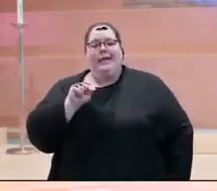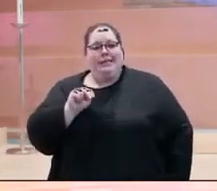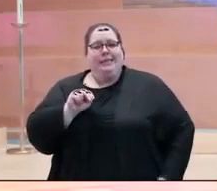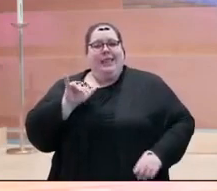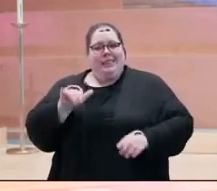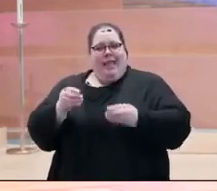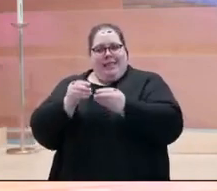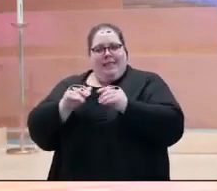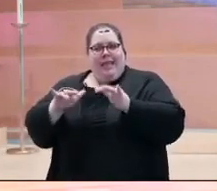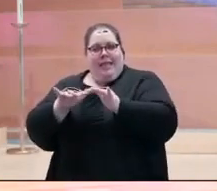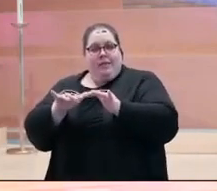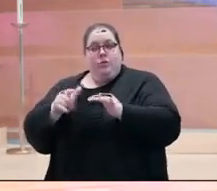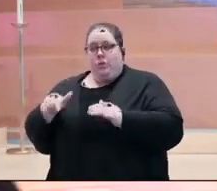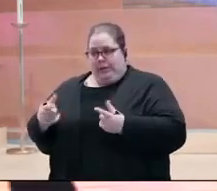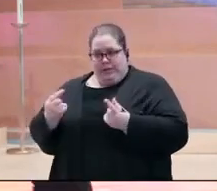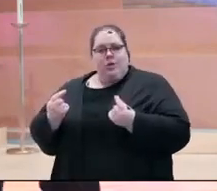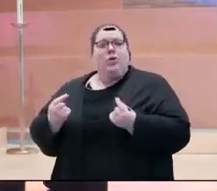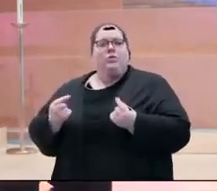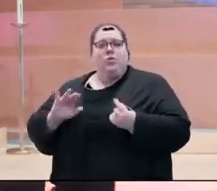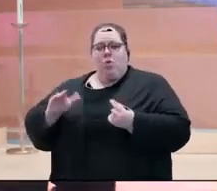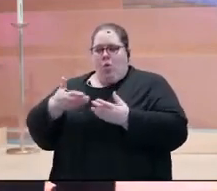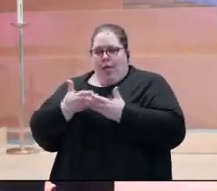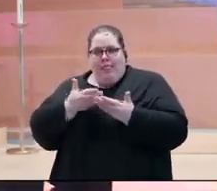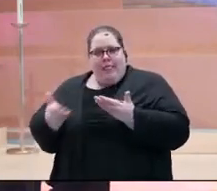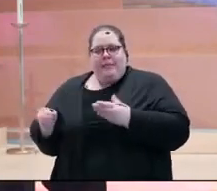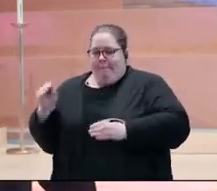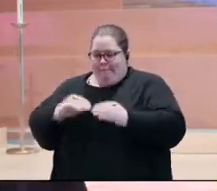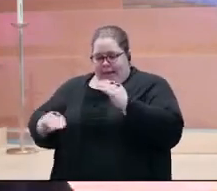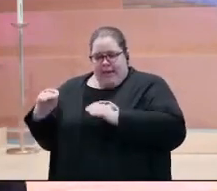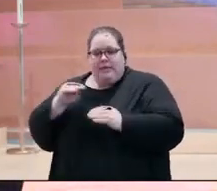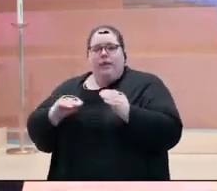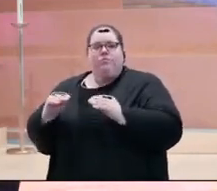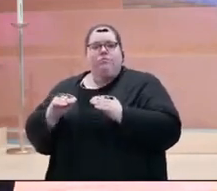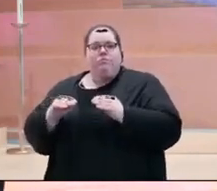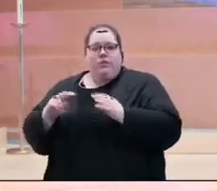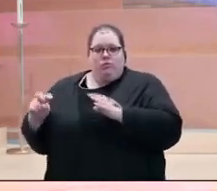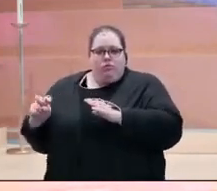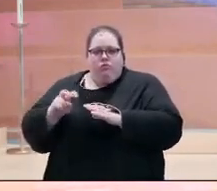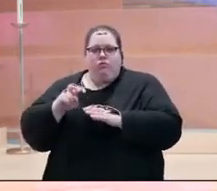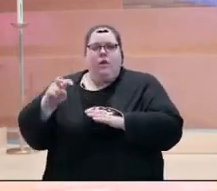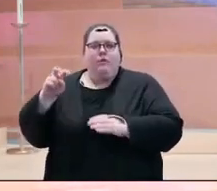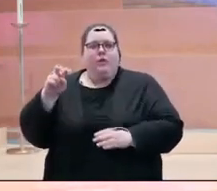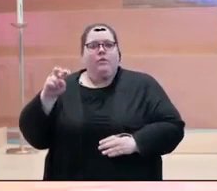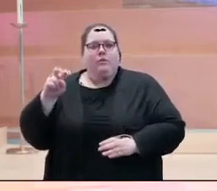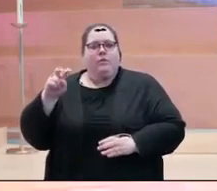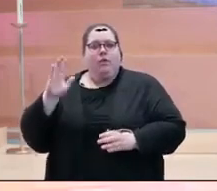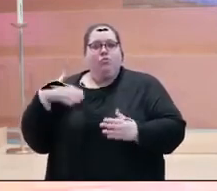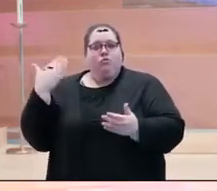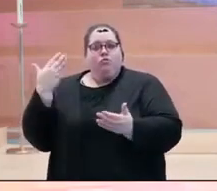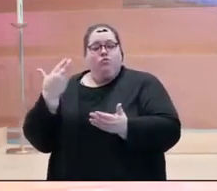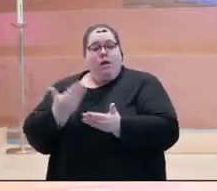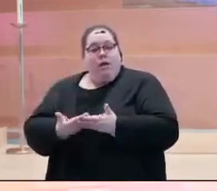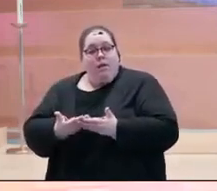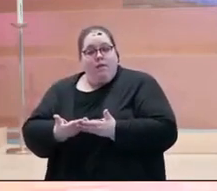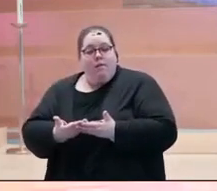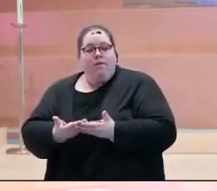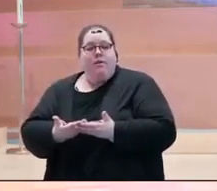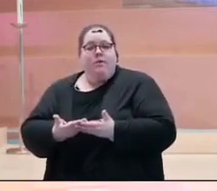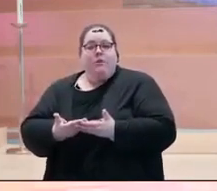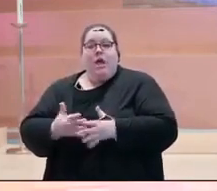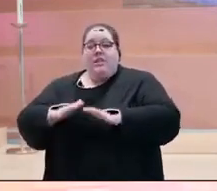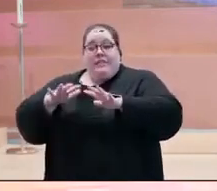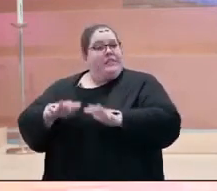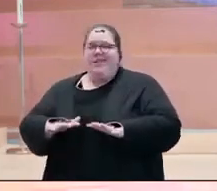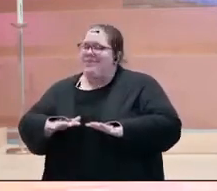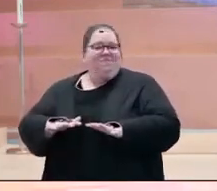Abraham does just that. He packs up all of his stuff and he heads for the land of Canaan. But when he gets to Canaan, he doesn't just like settle